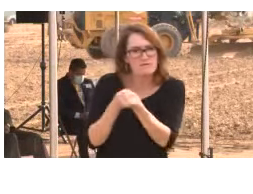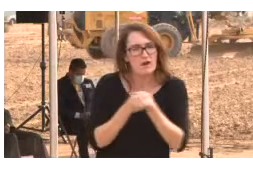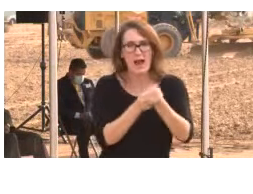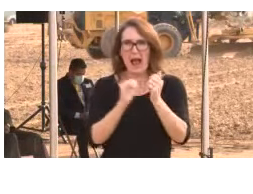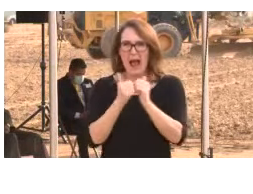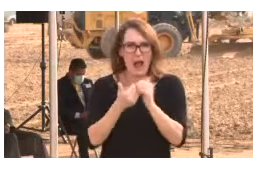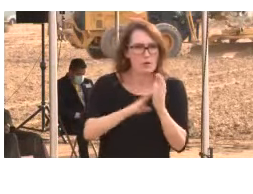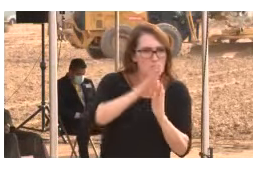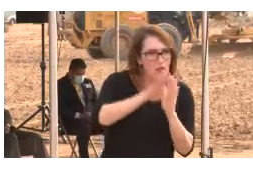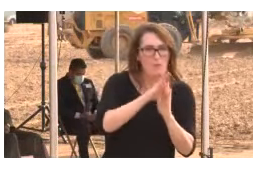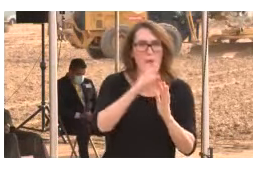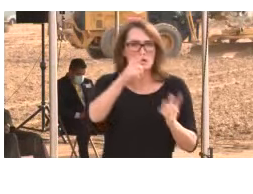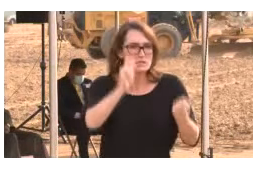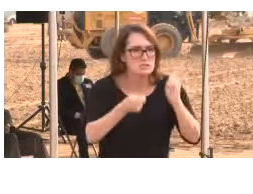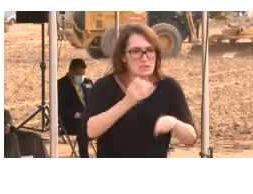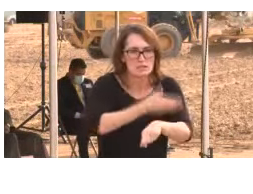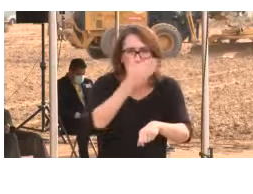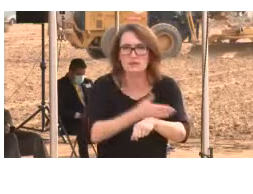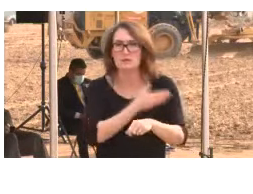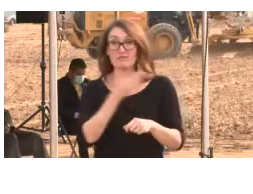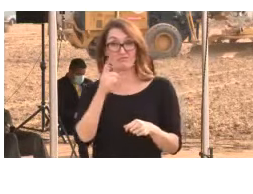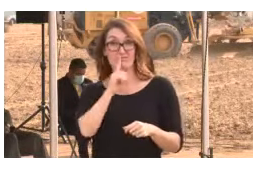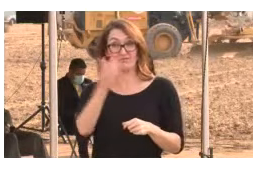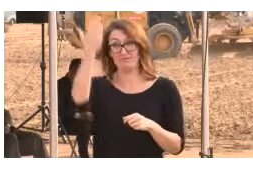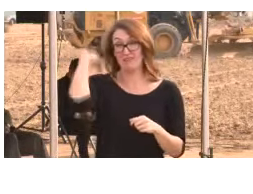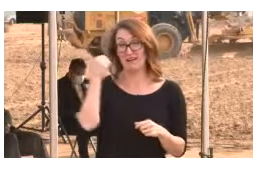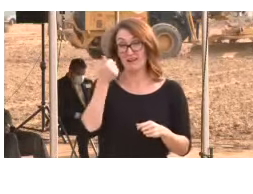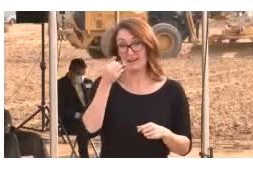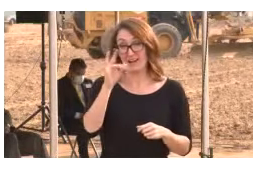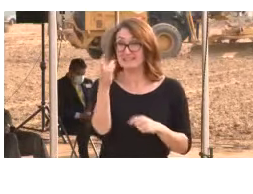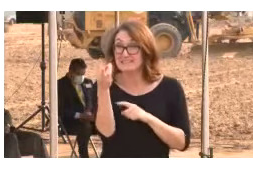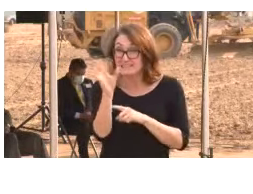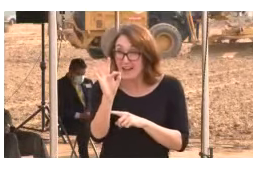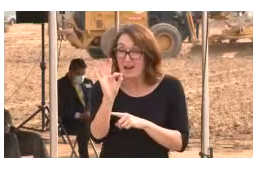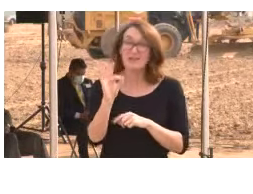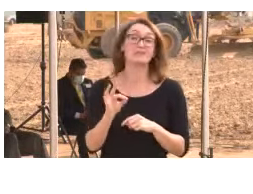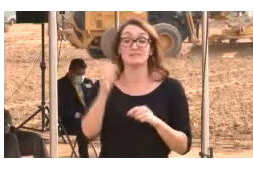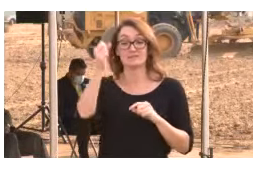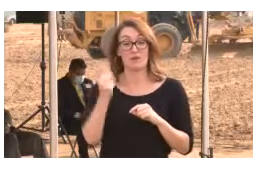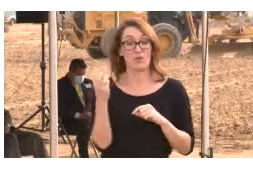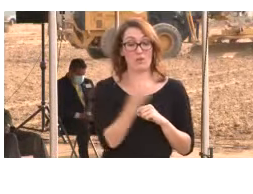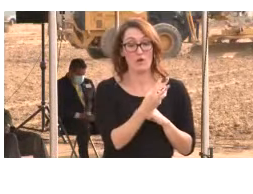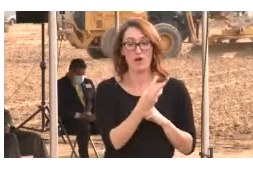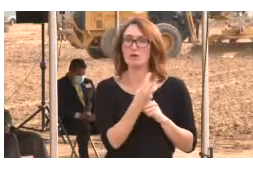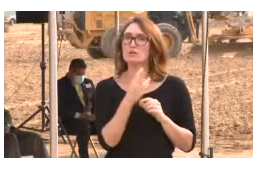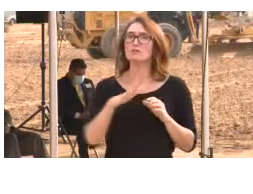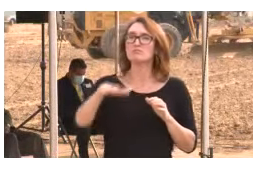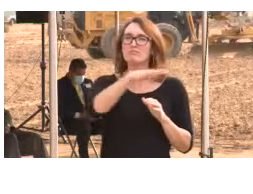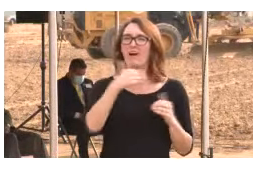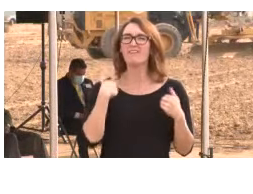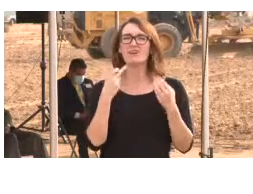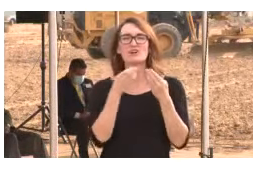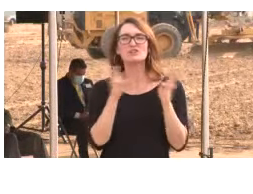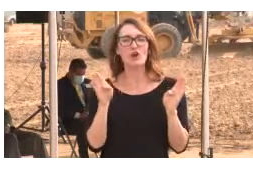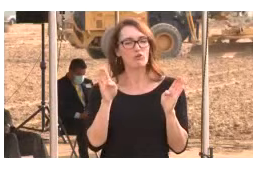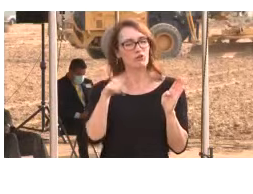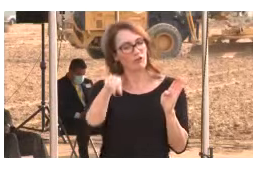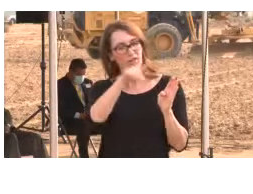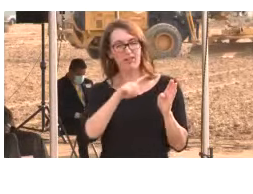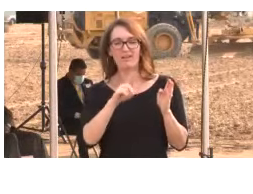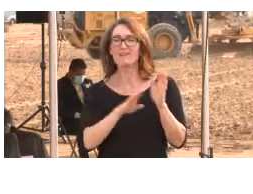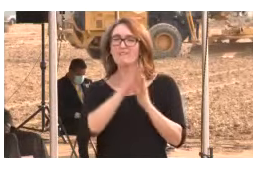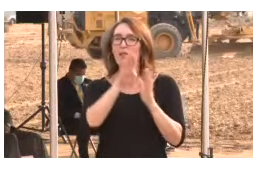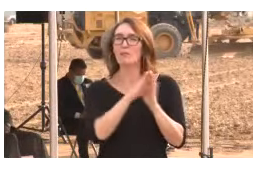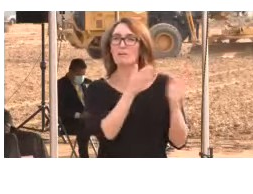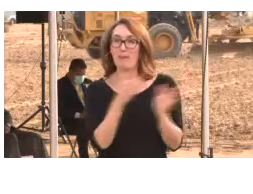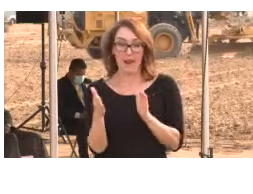and redevelopment. In fact, in 1969, the Southwest General Neighborhood Renewal Development Plan came to be,